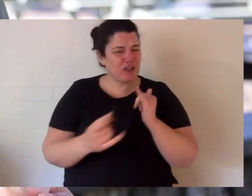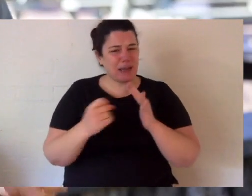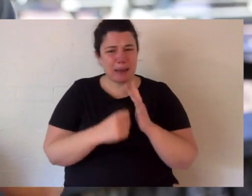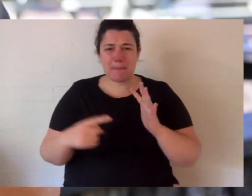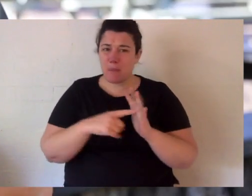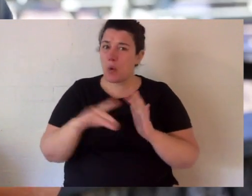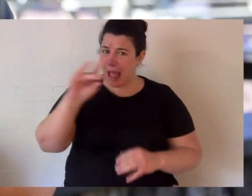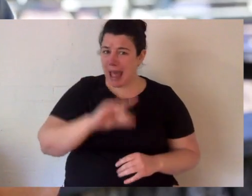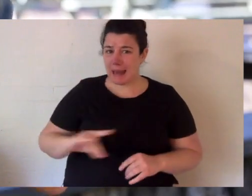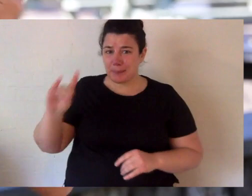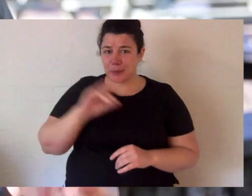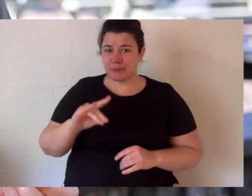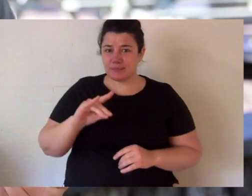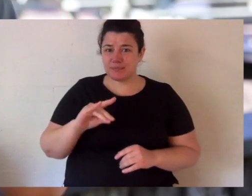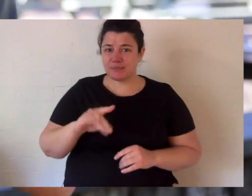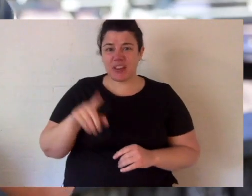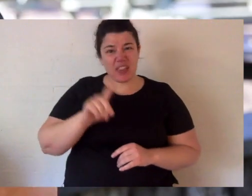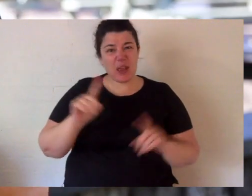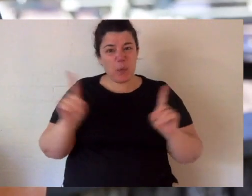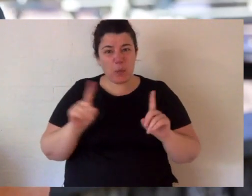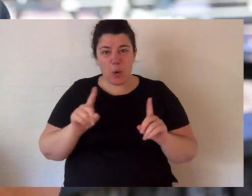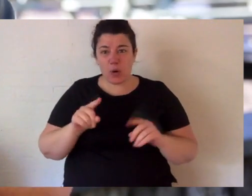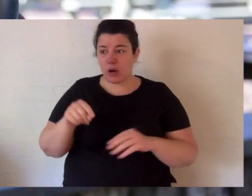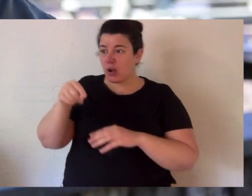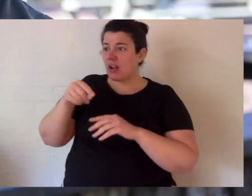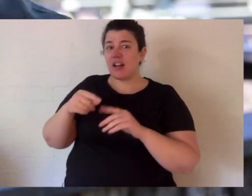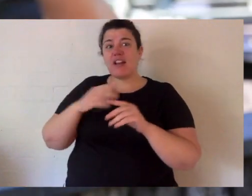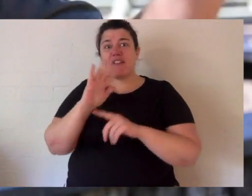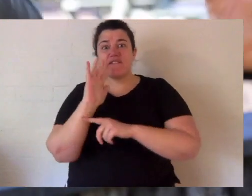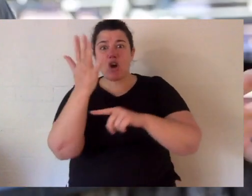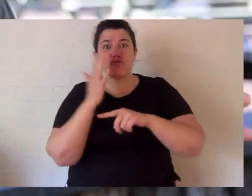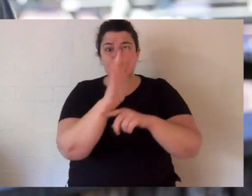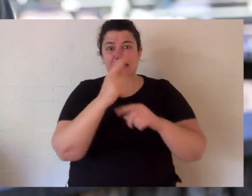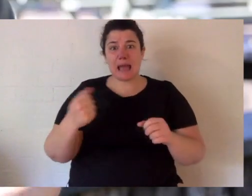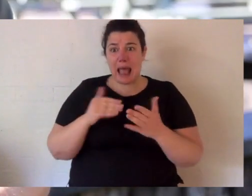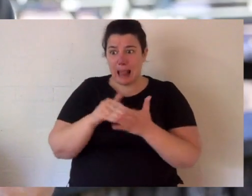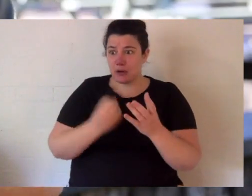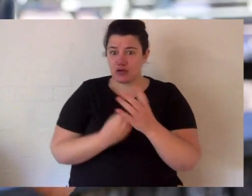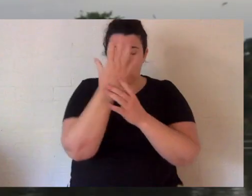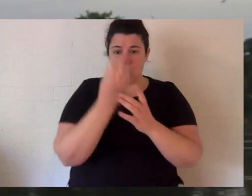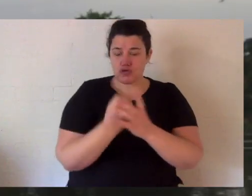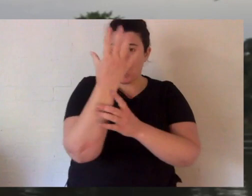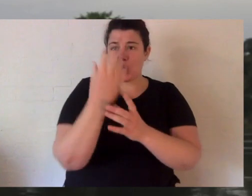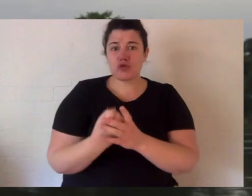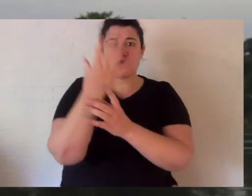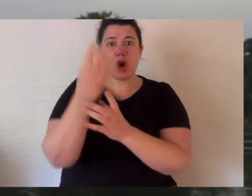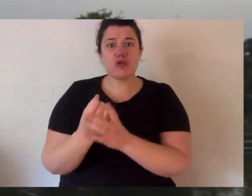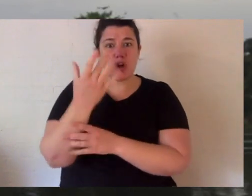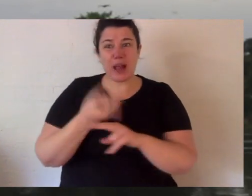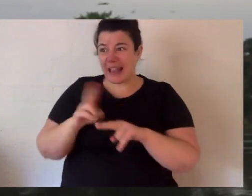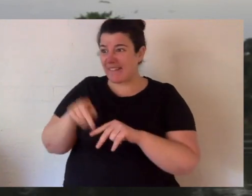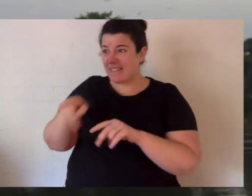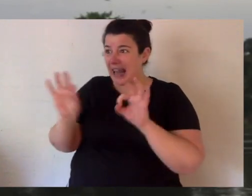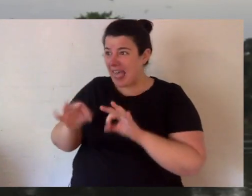species. One of the things that they do is cross-pollinate all the East Coast eucalypt forests. And without them, we don't have the